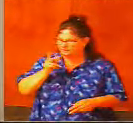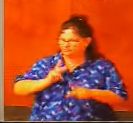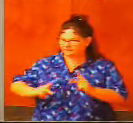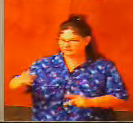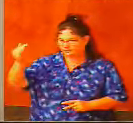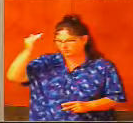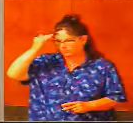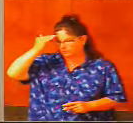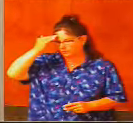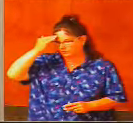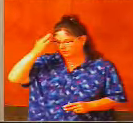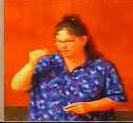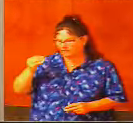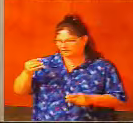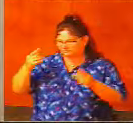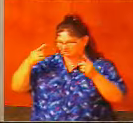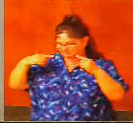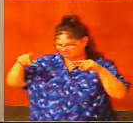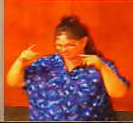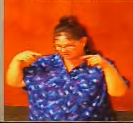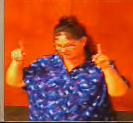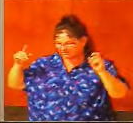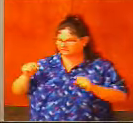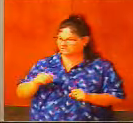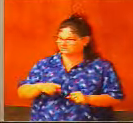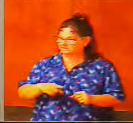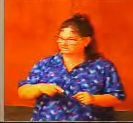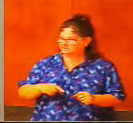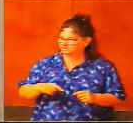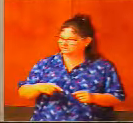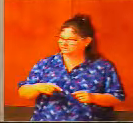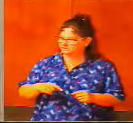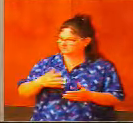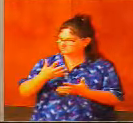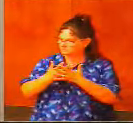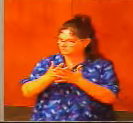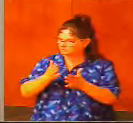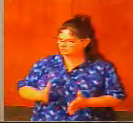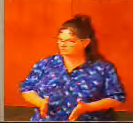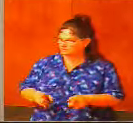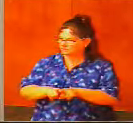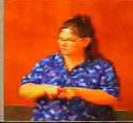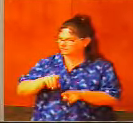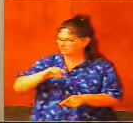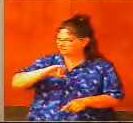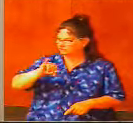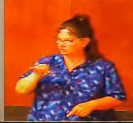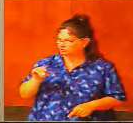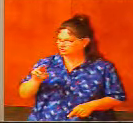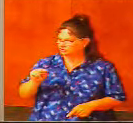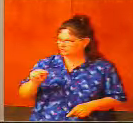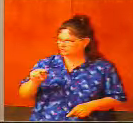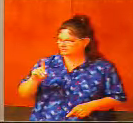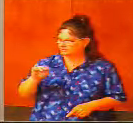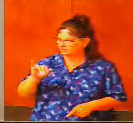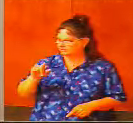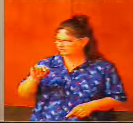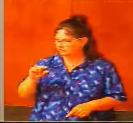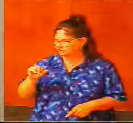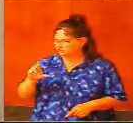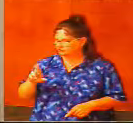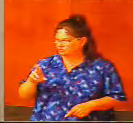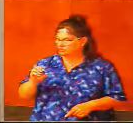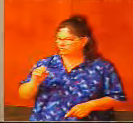well-known and infamous. He would have been a prisoner like John Dillinger or Al Capone in